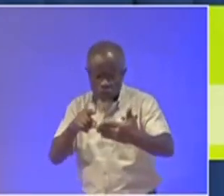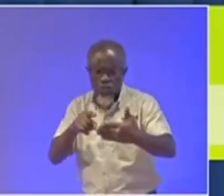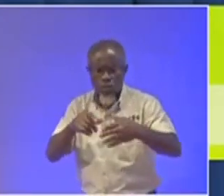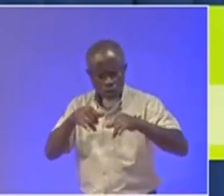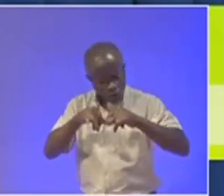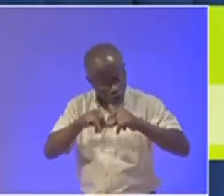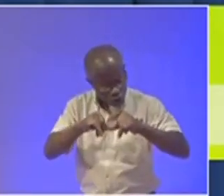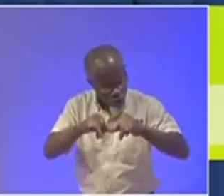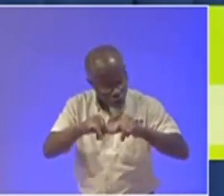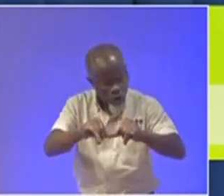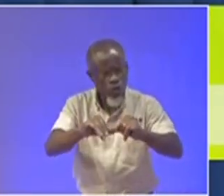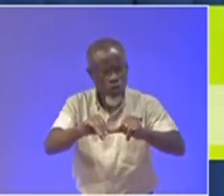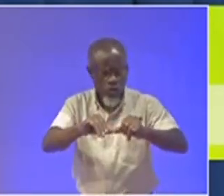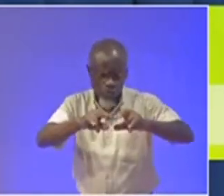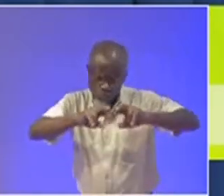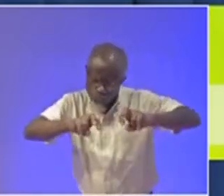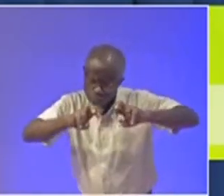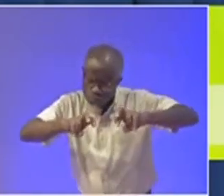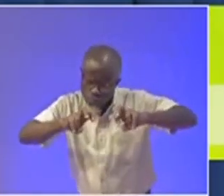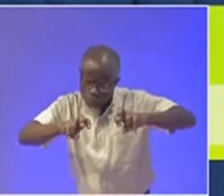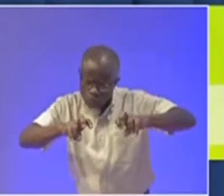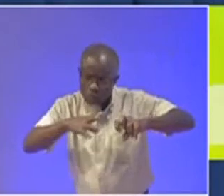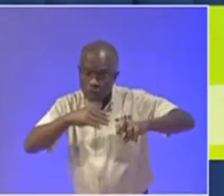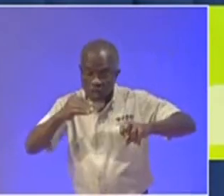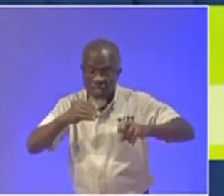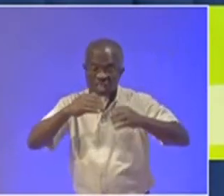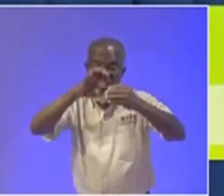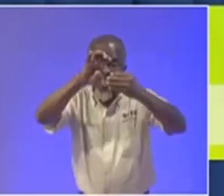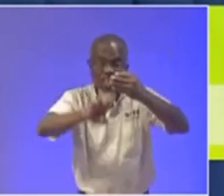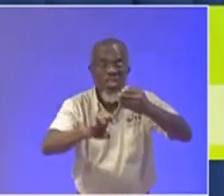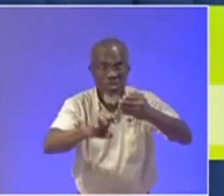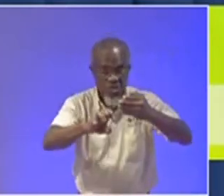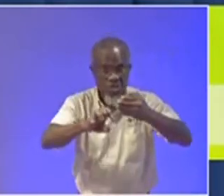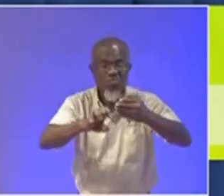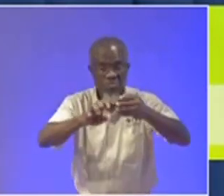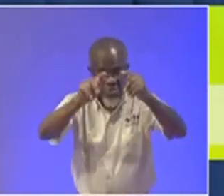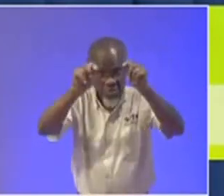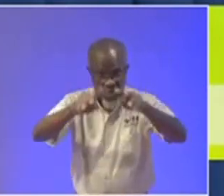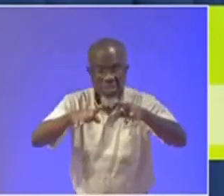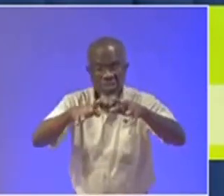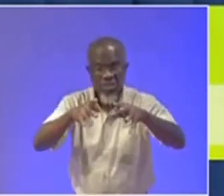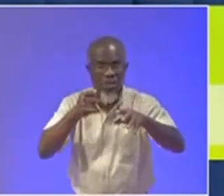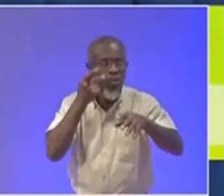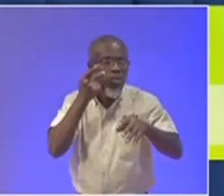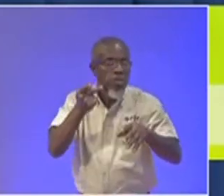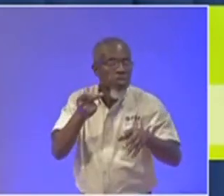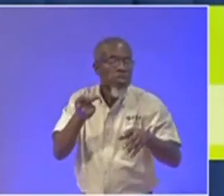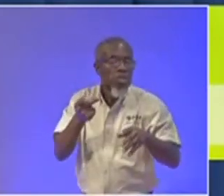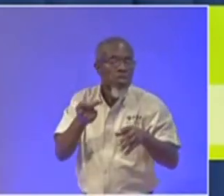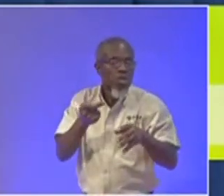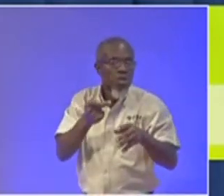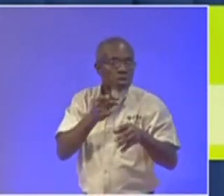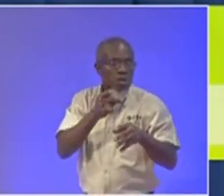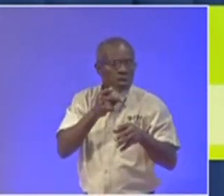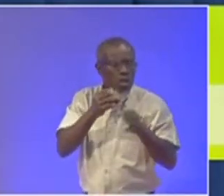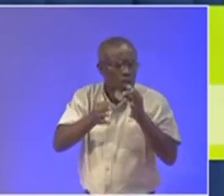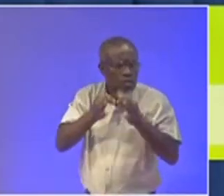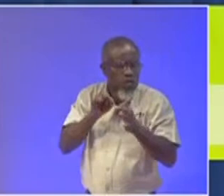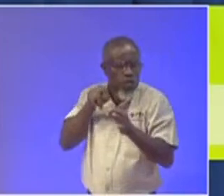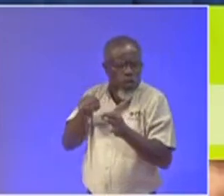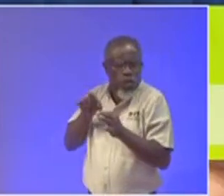assessment and your formative assessment, that allows you to really see our students applying what they learn. Can they